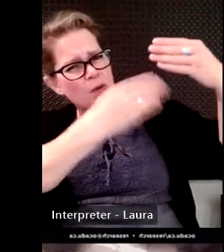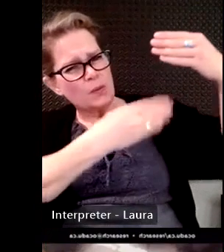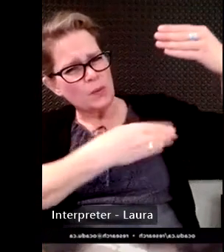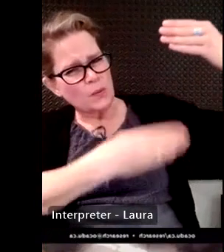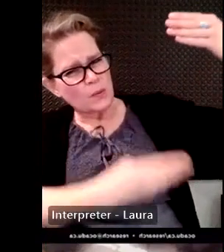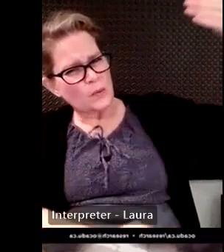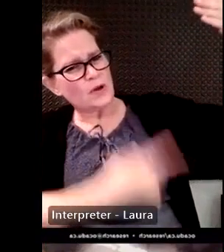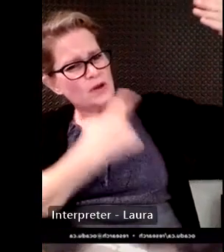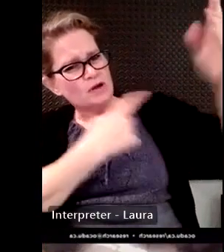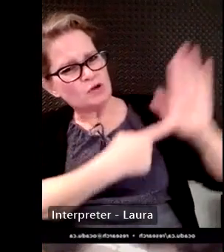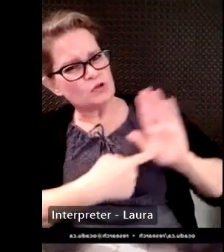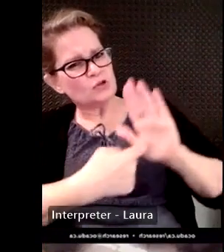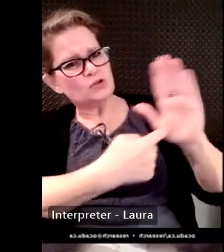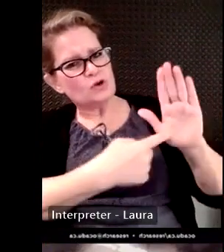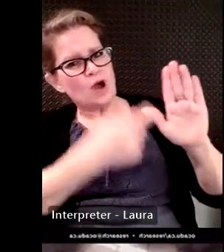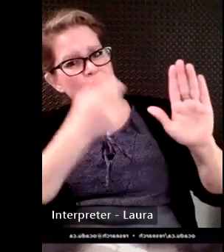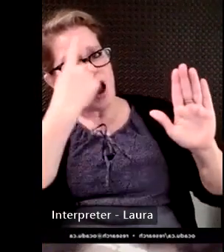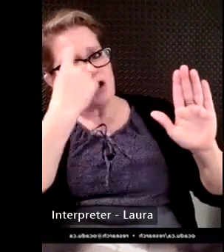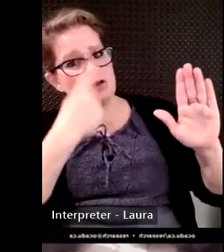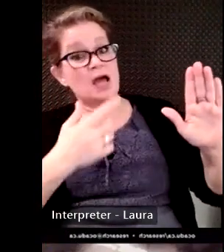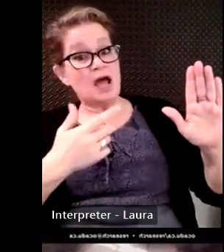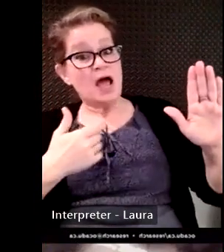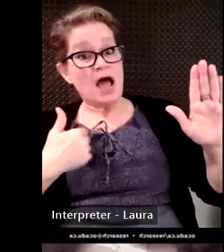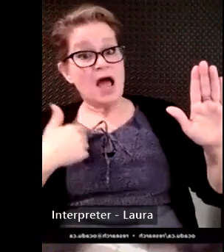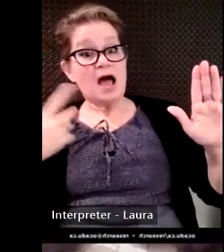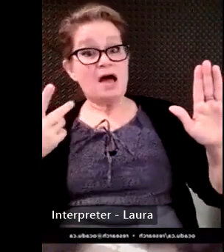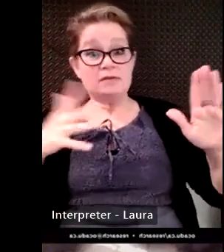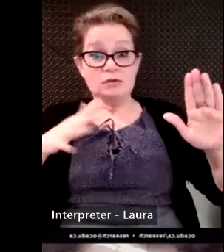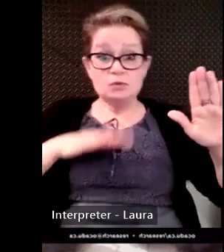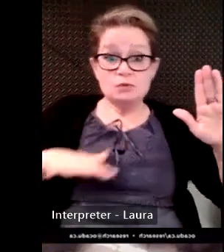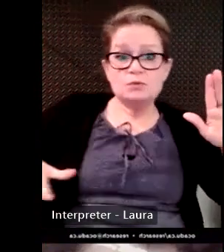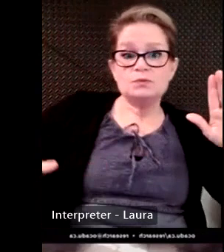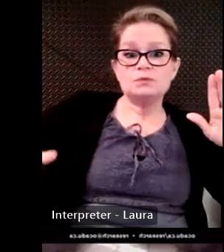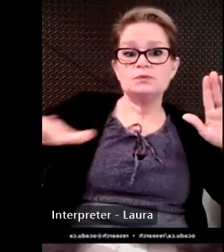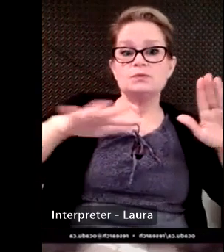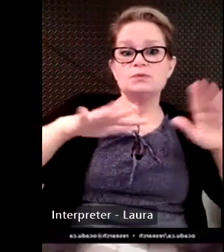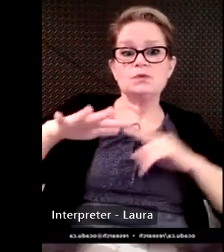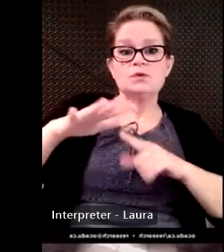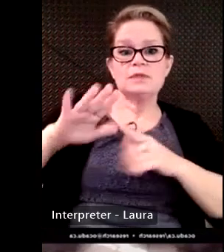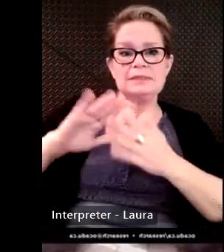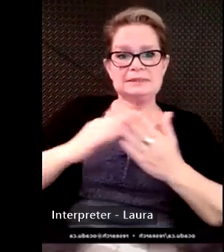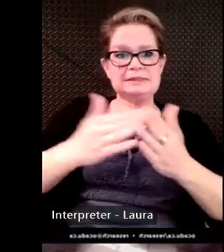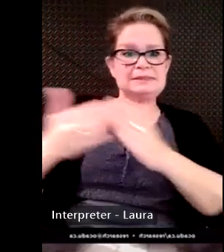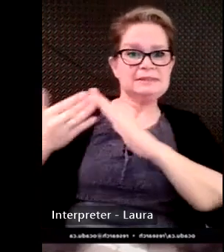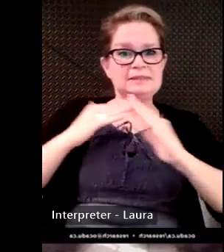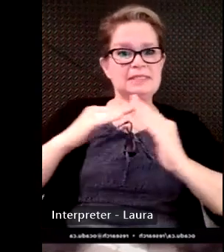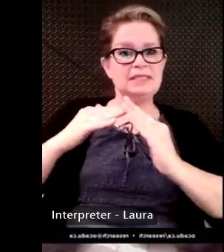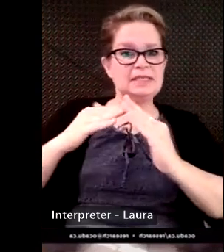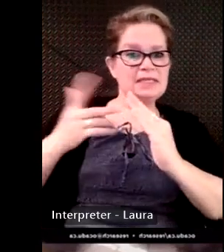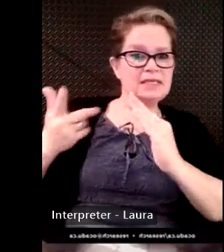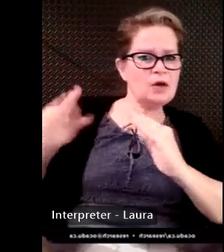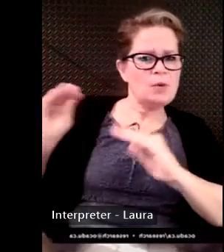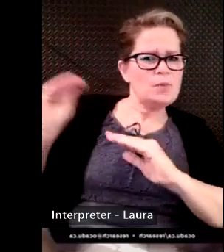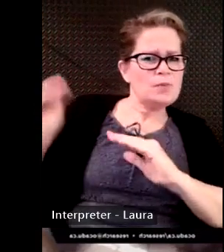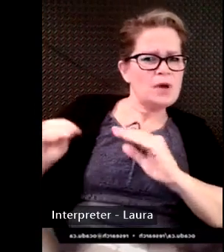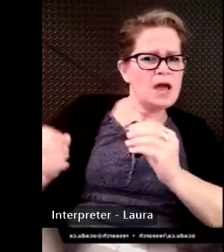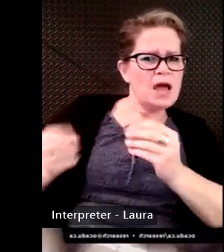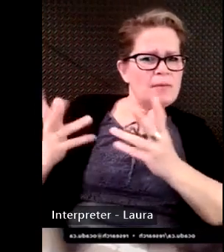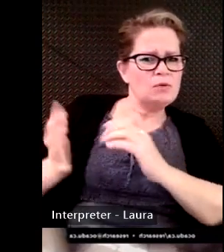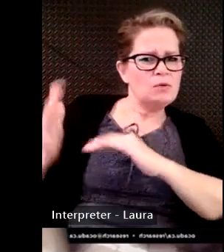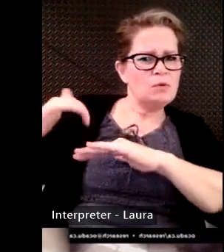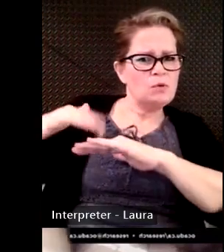numbers across the country. And they're interesting slides, and it'd be worth seeing and taking a look at that at some point. So I'll